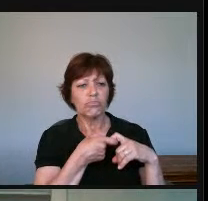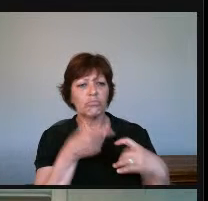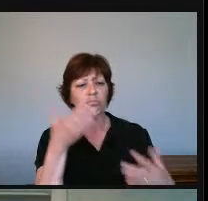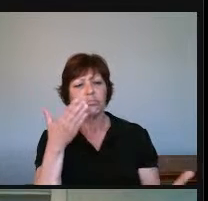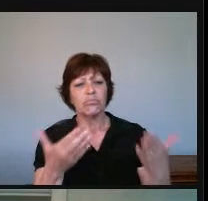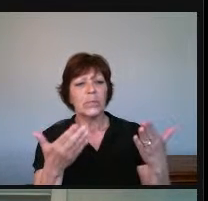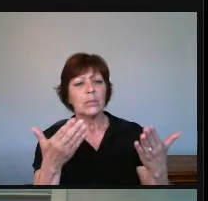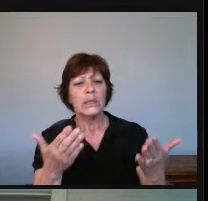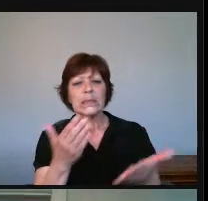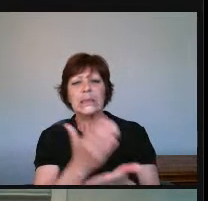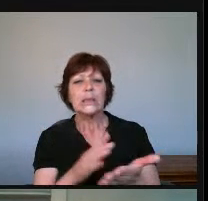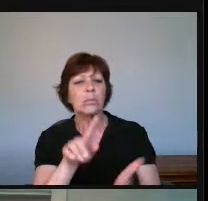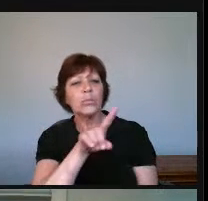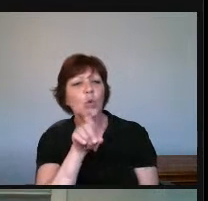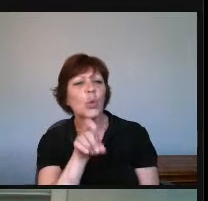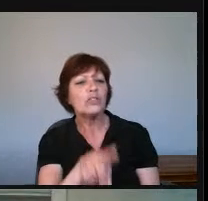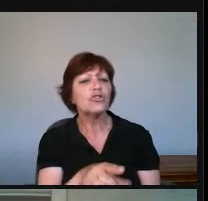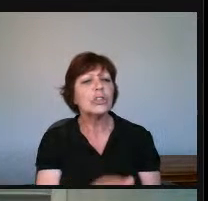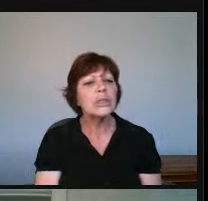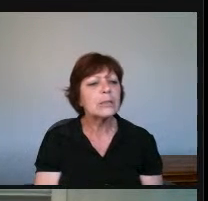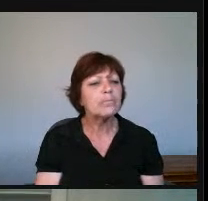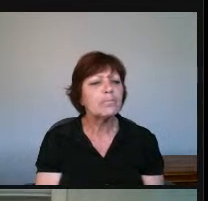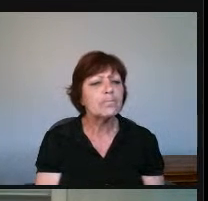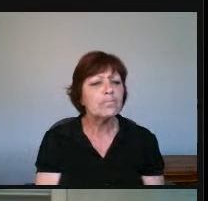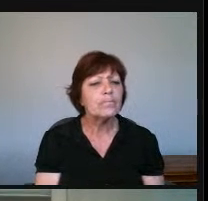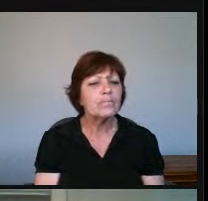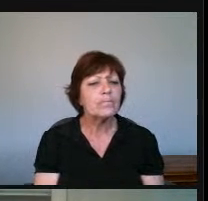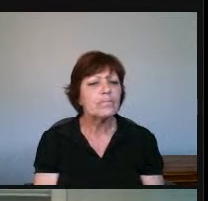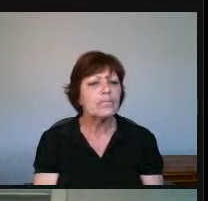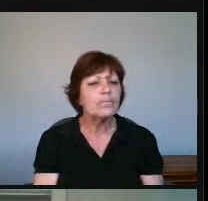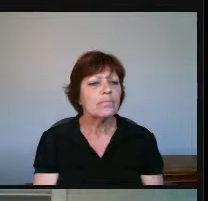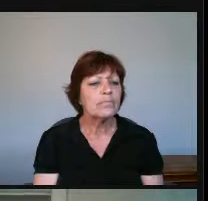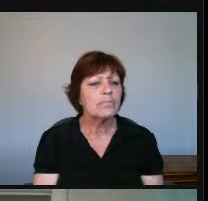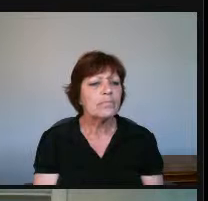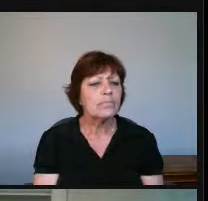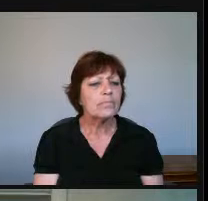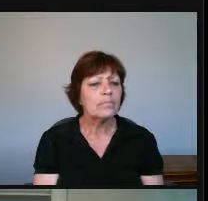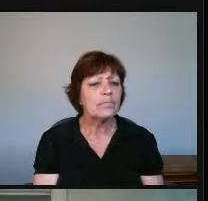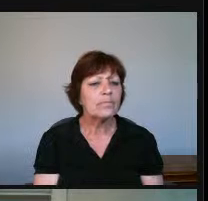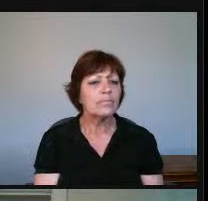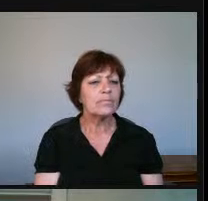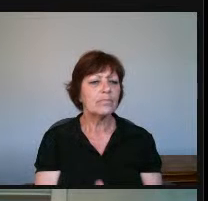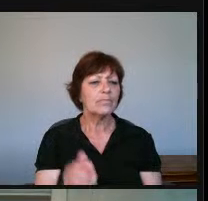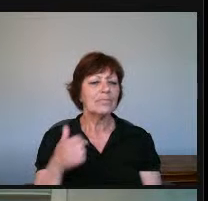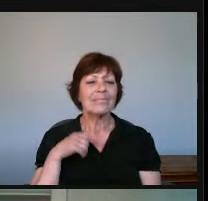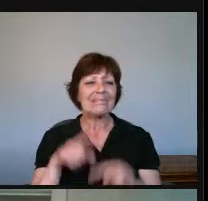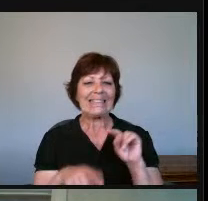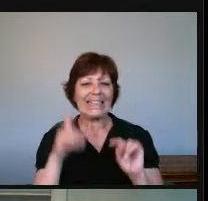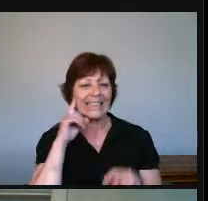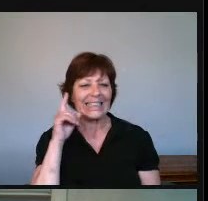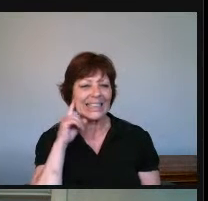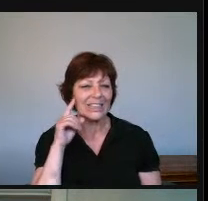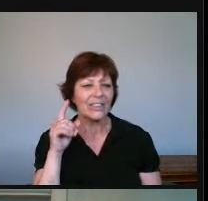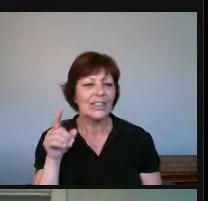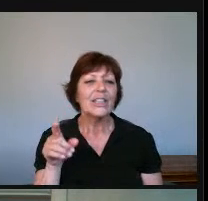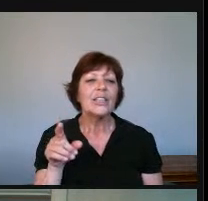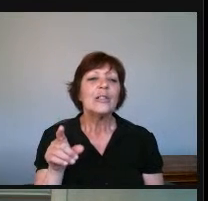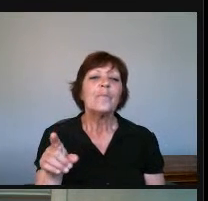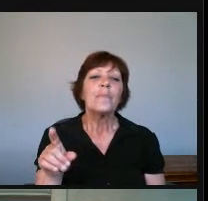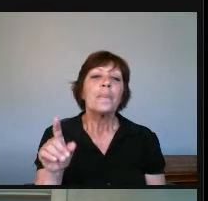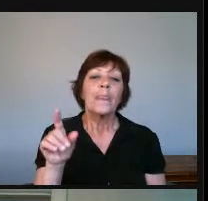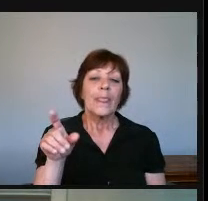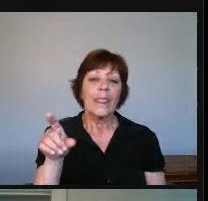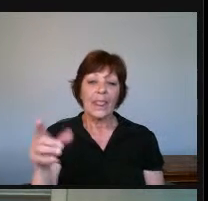can take some questions. And I'm sorry I can't hear, so I look forward to the